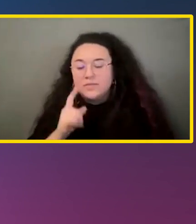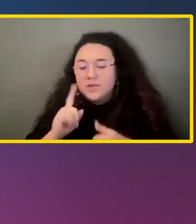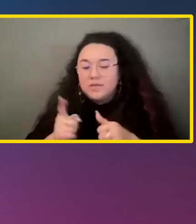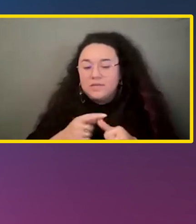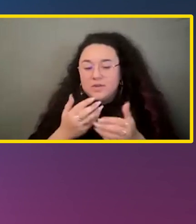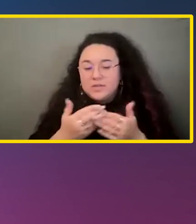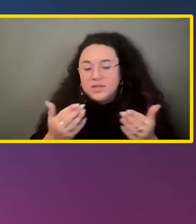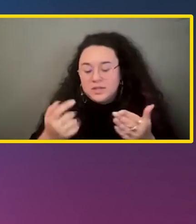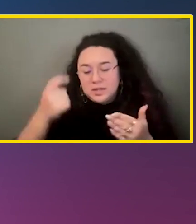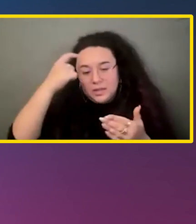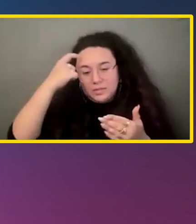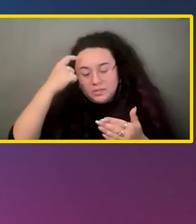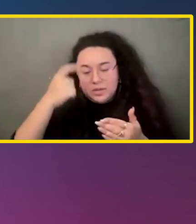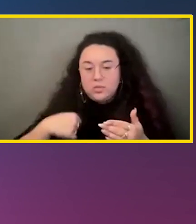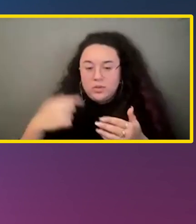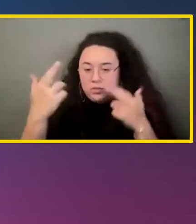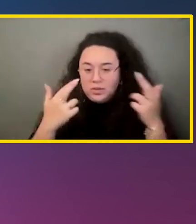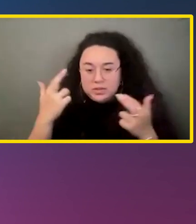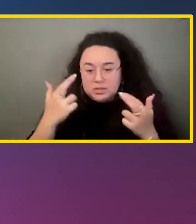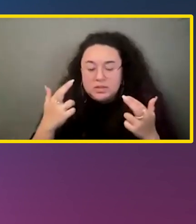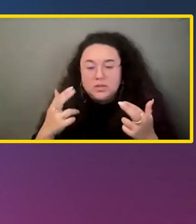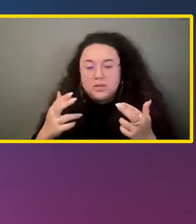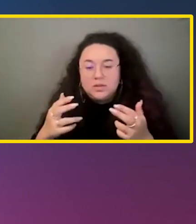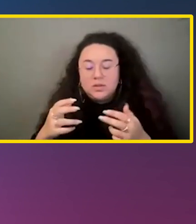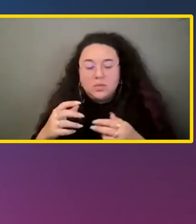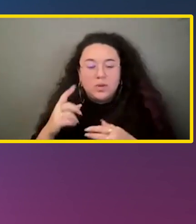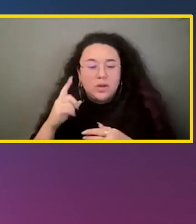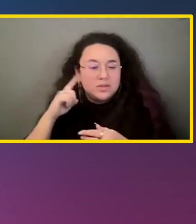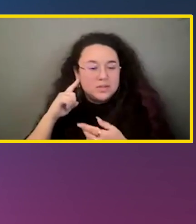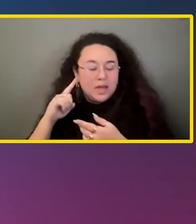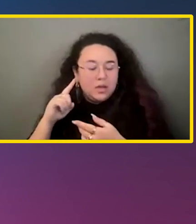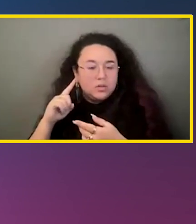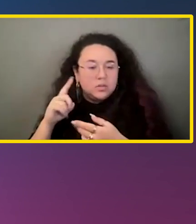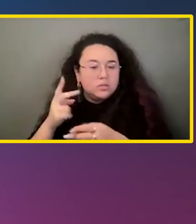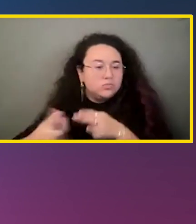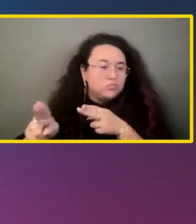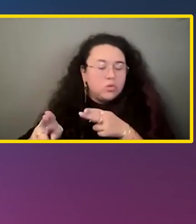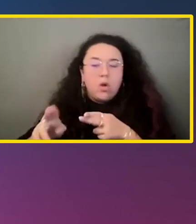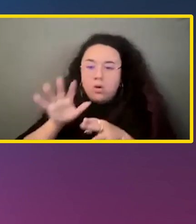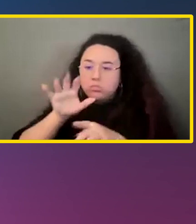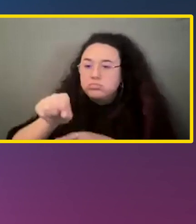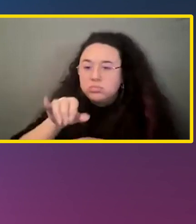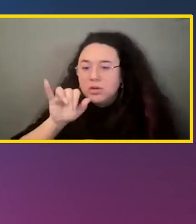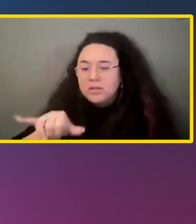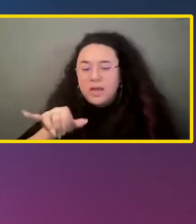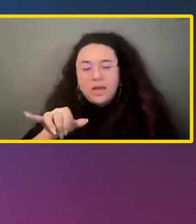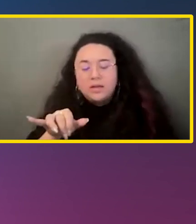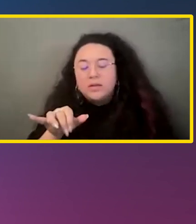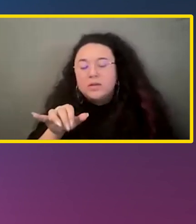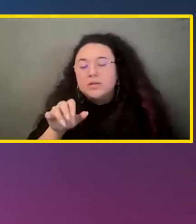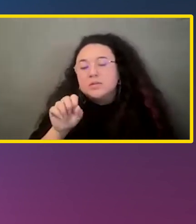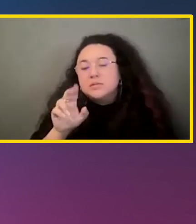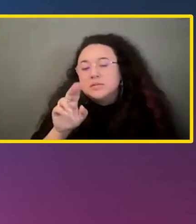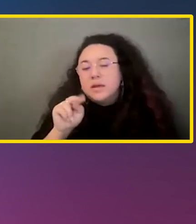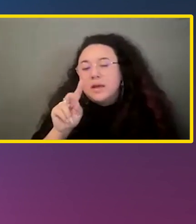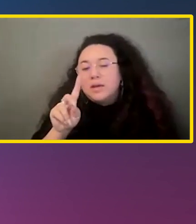comes to mind is realizing that we're in a soundbite society. Media organizations are trying to survive, newspapers